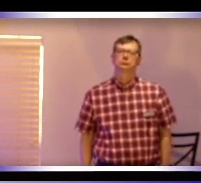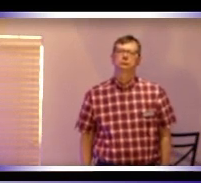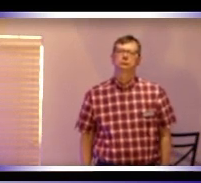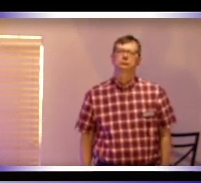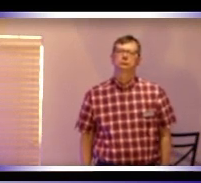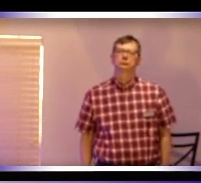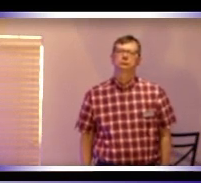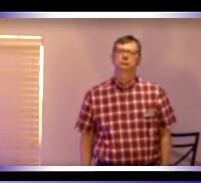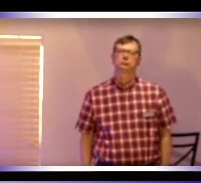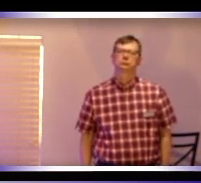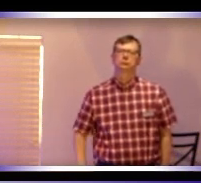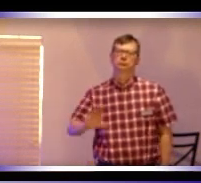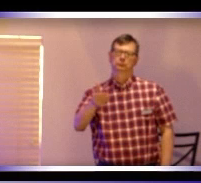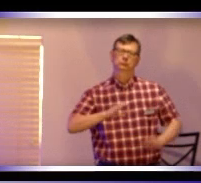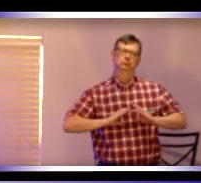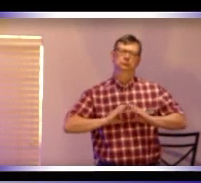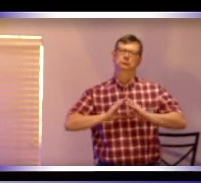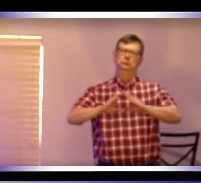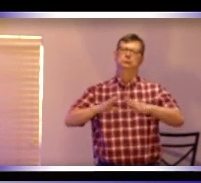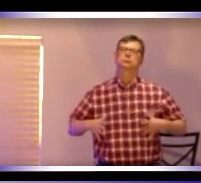The gift of life.